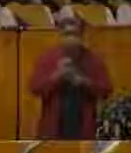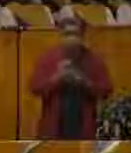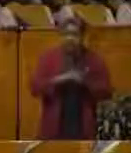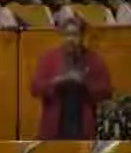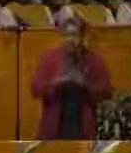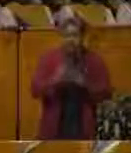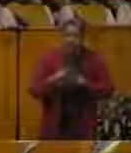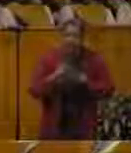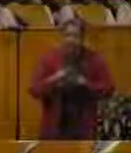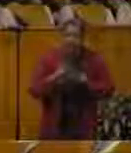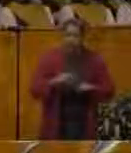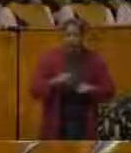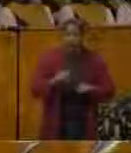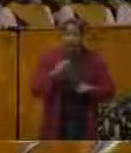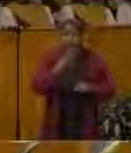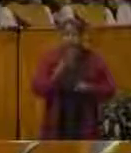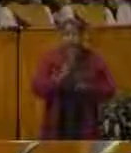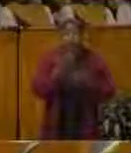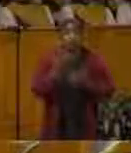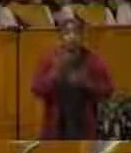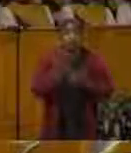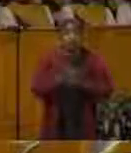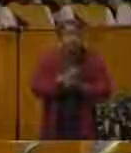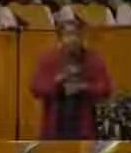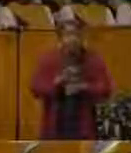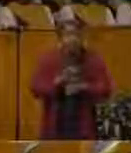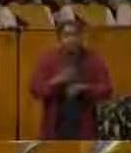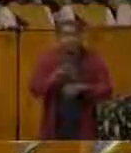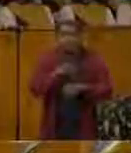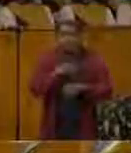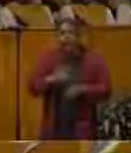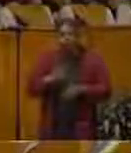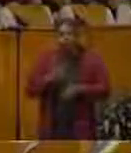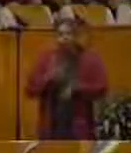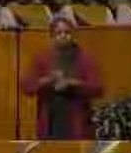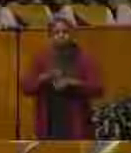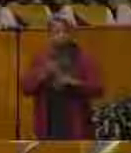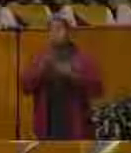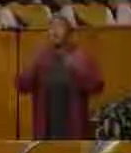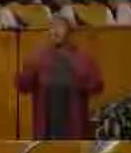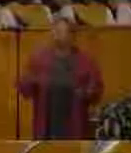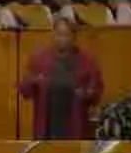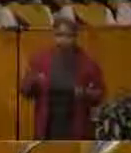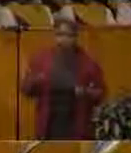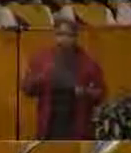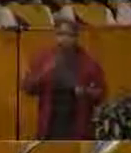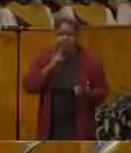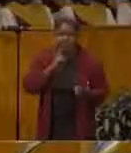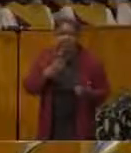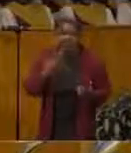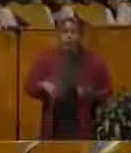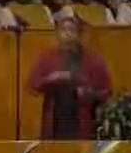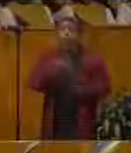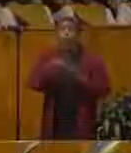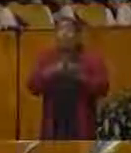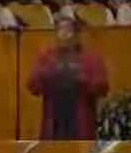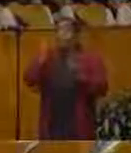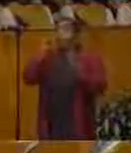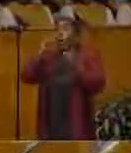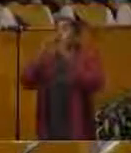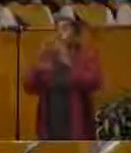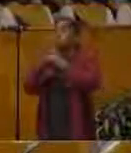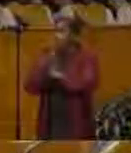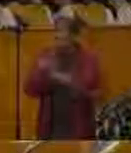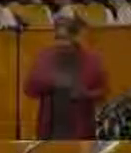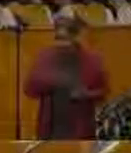Let me tell you how much you like church. You like church so much that when you woke up this